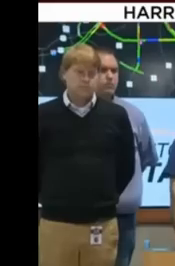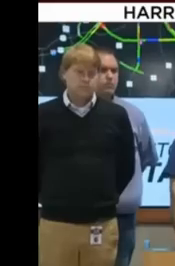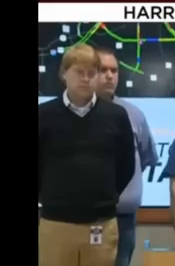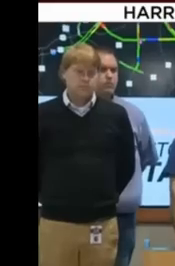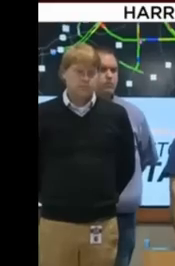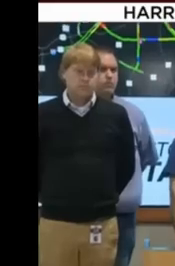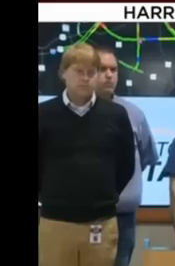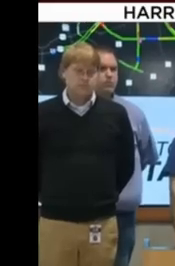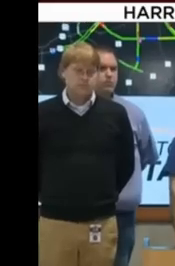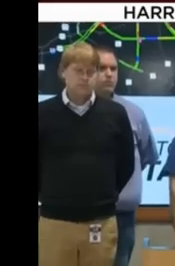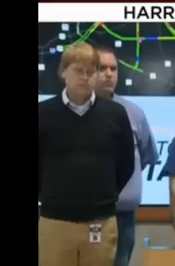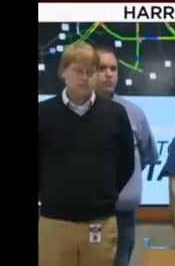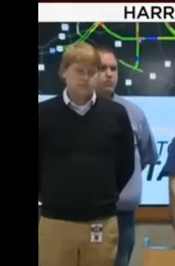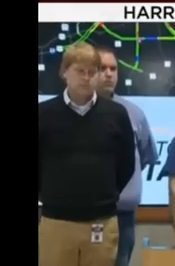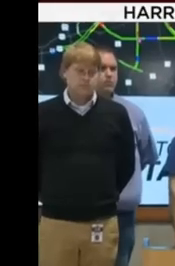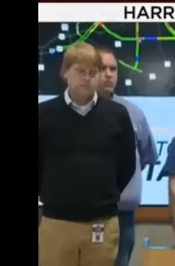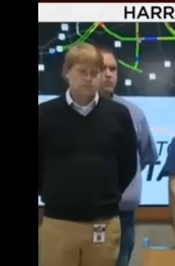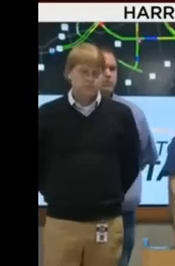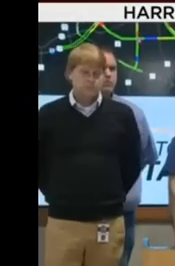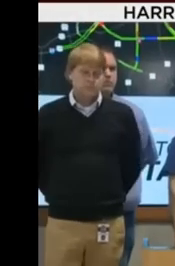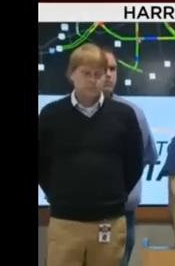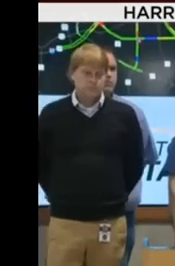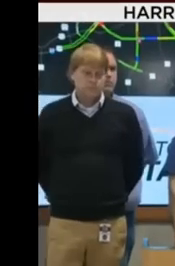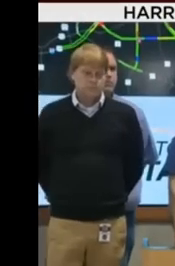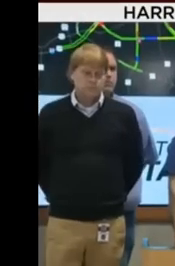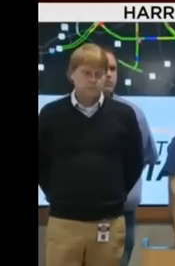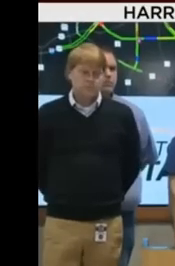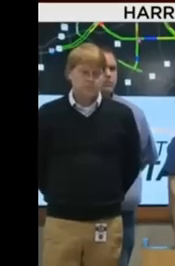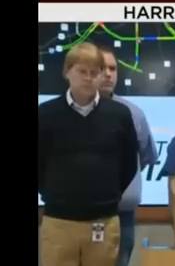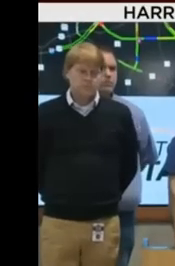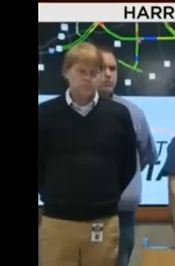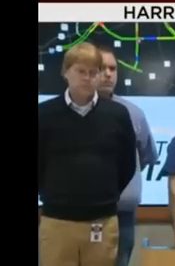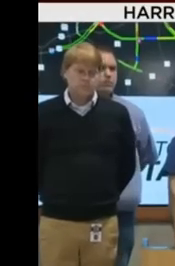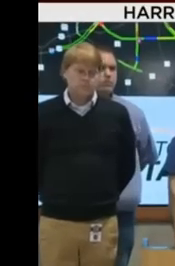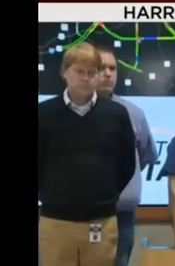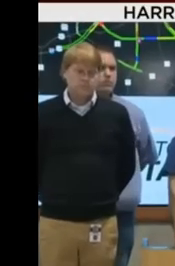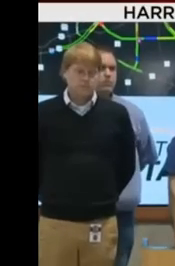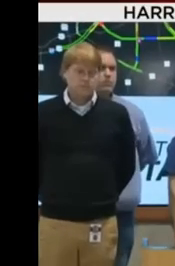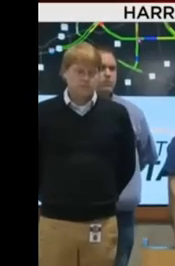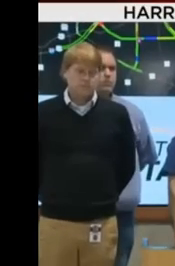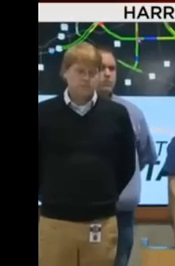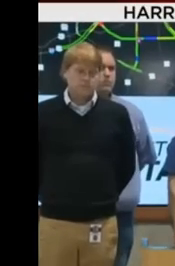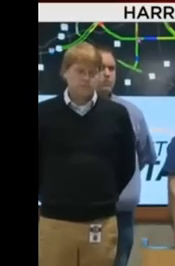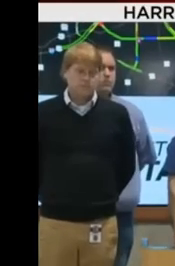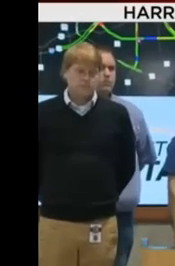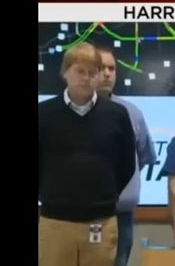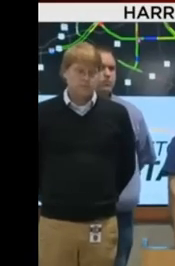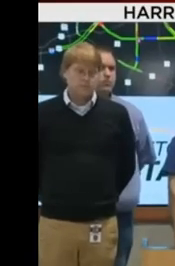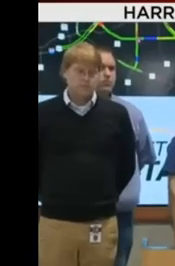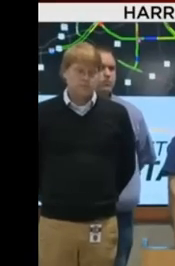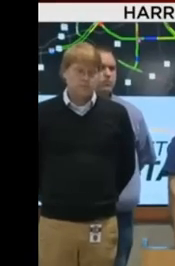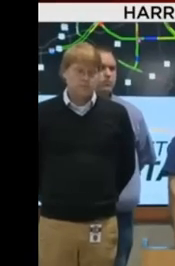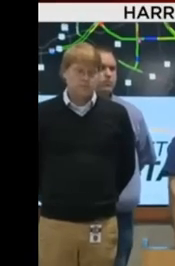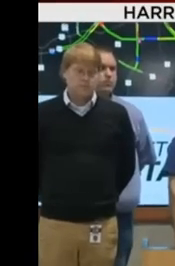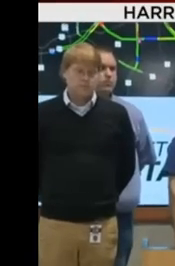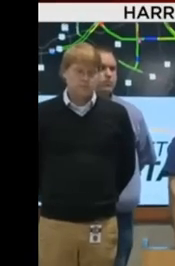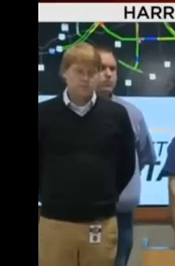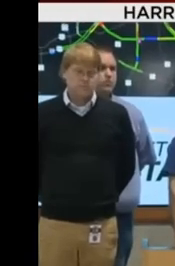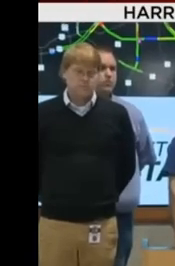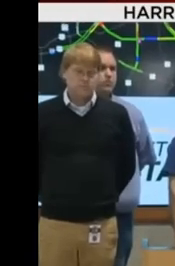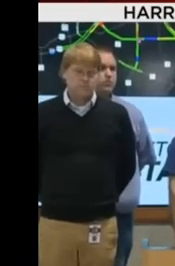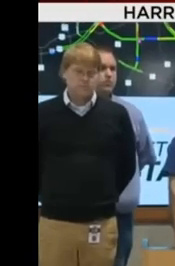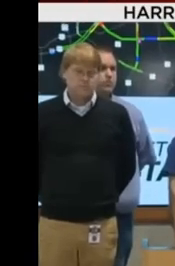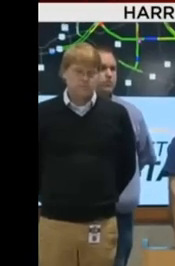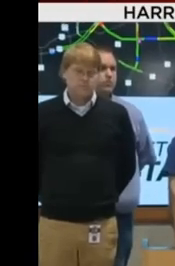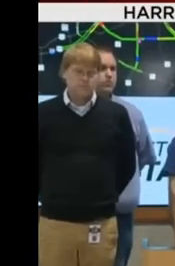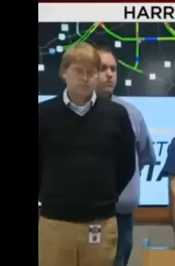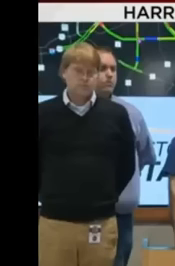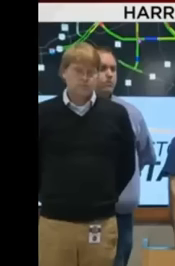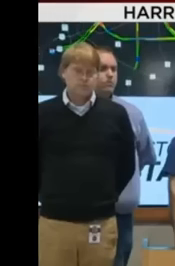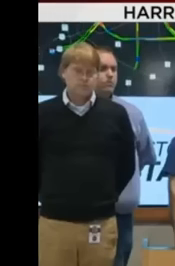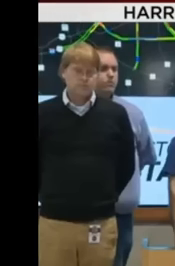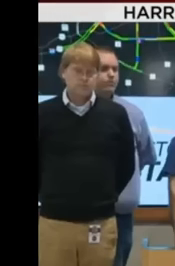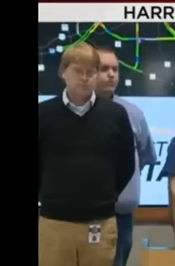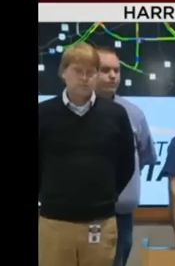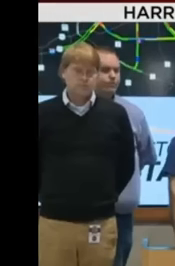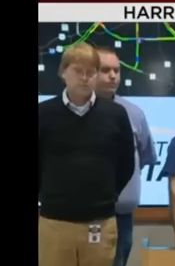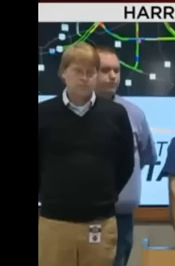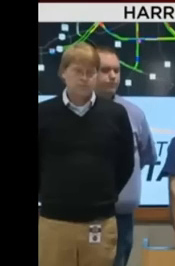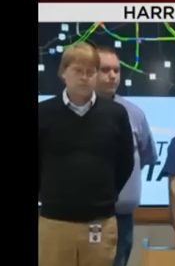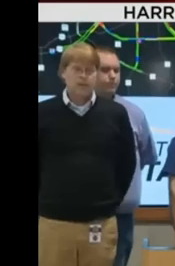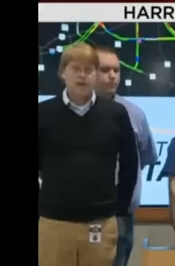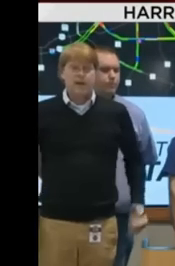trabajando para encontrar cualquier y analizar cualquier cambio inmediatamente en tiempo real.